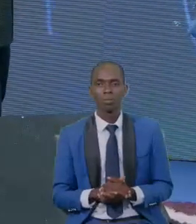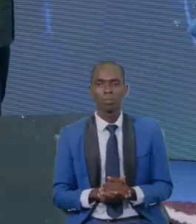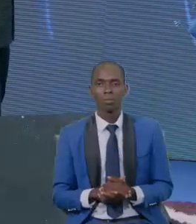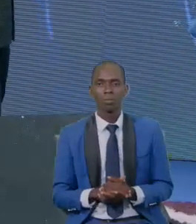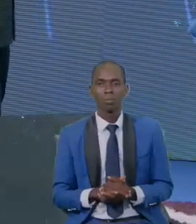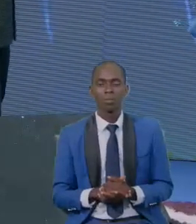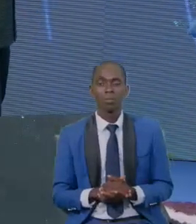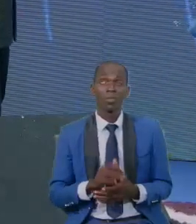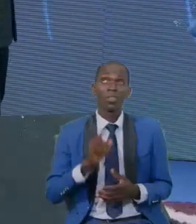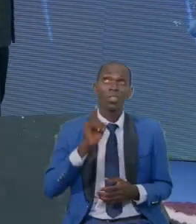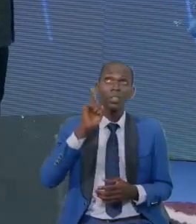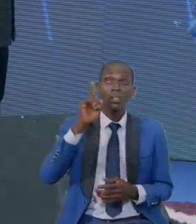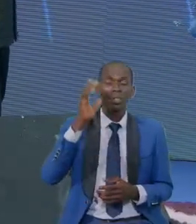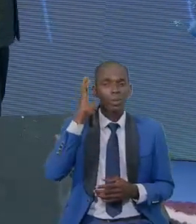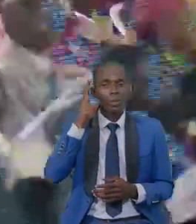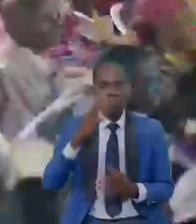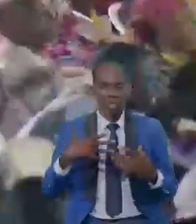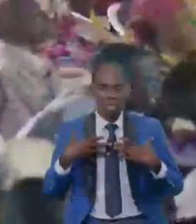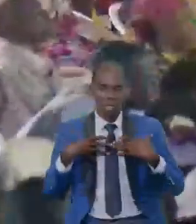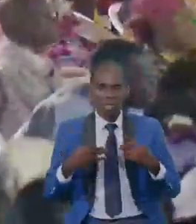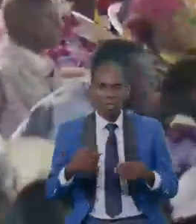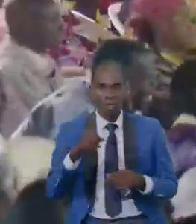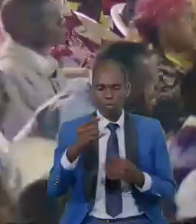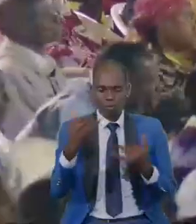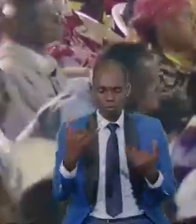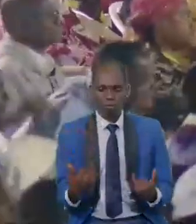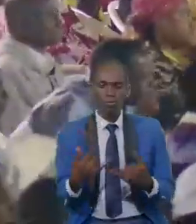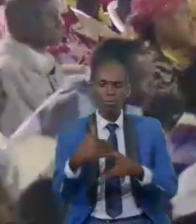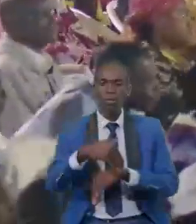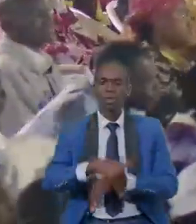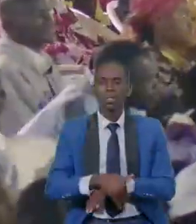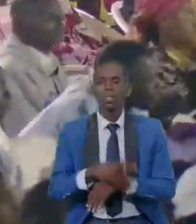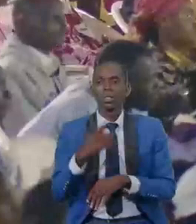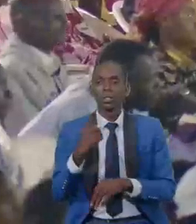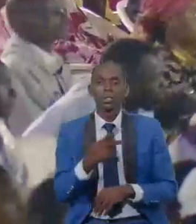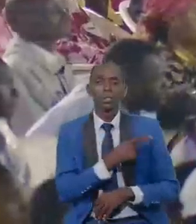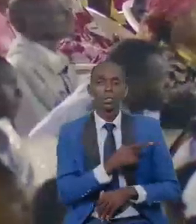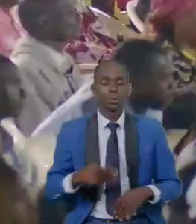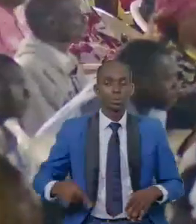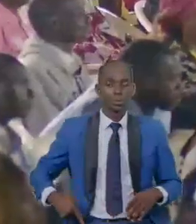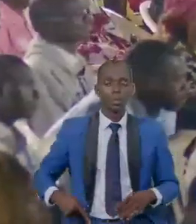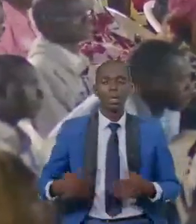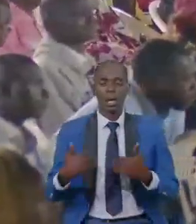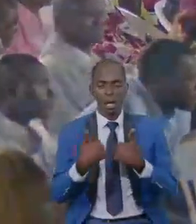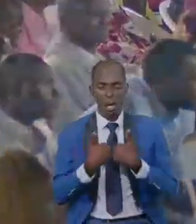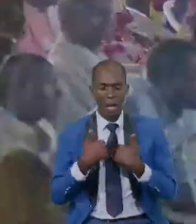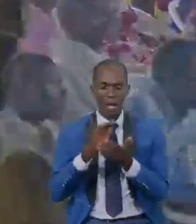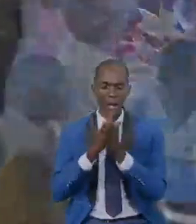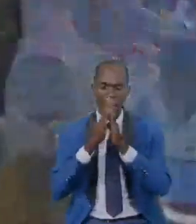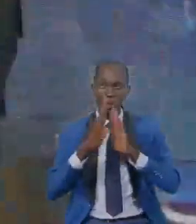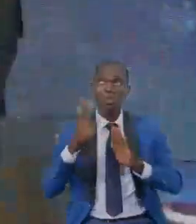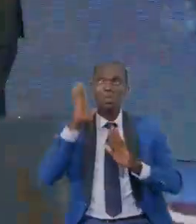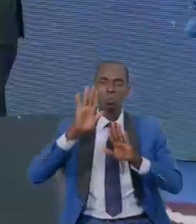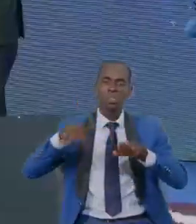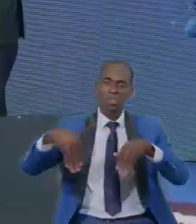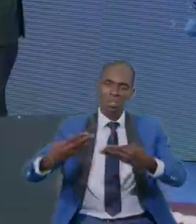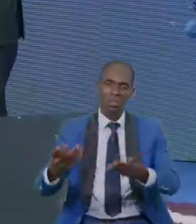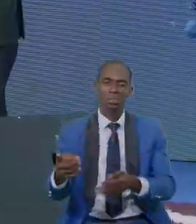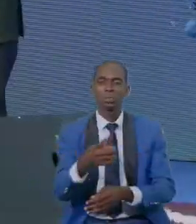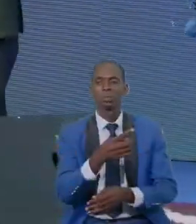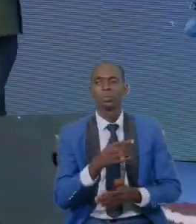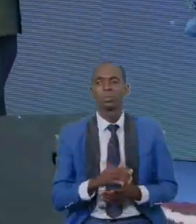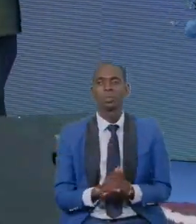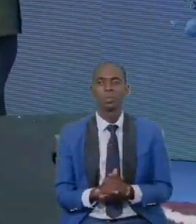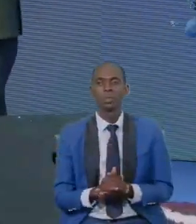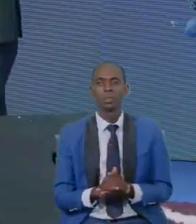He will heal you tonight. The Prince has peace, he will give you.